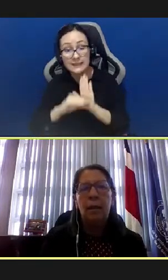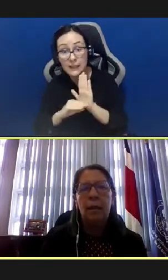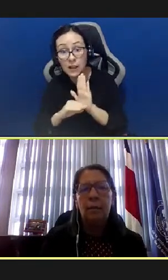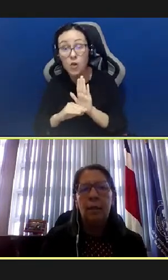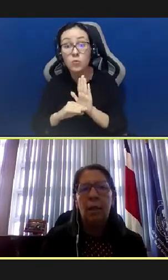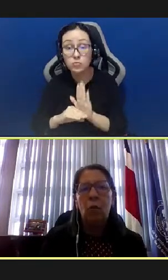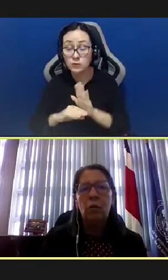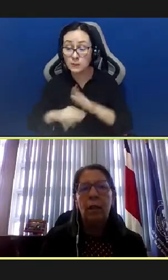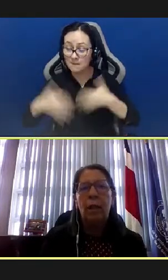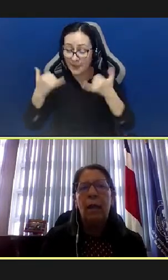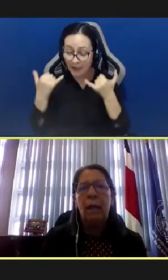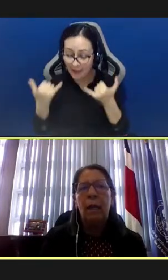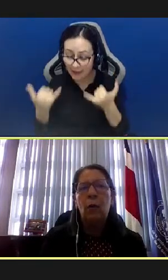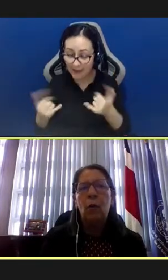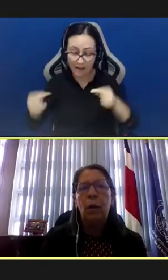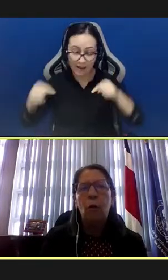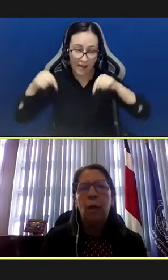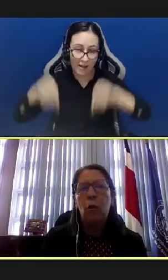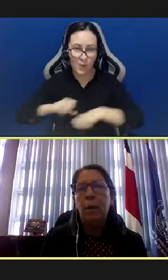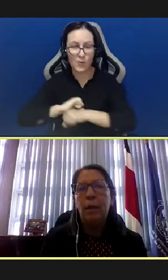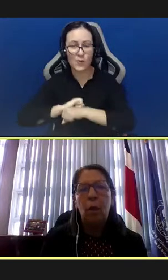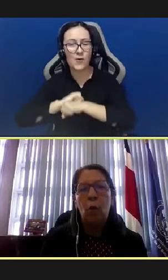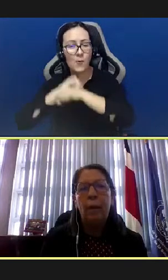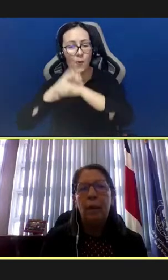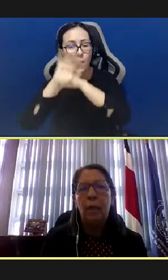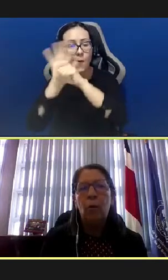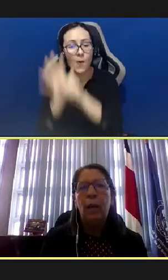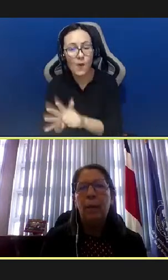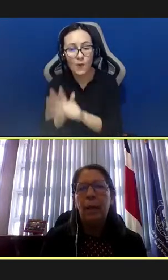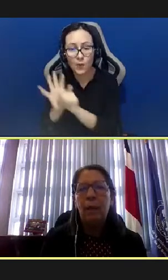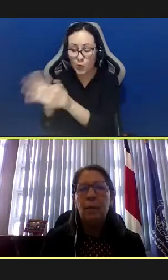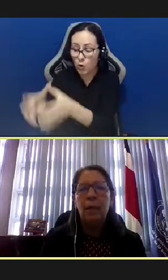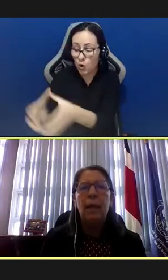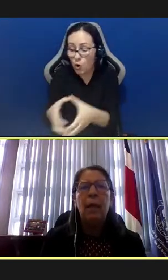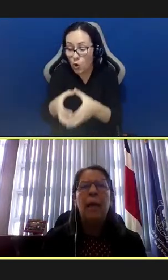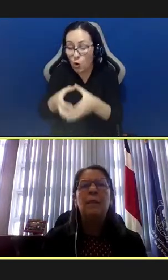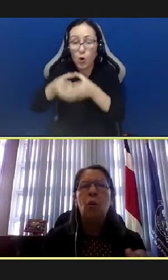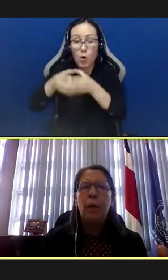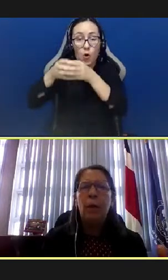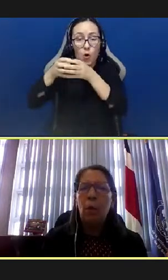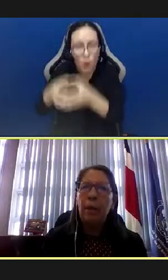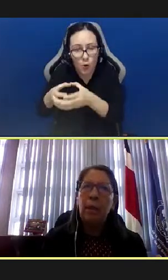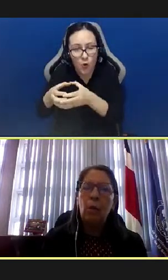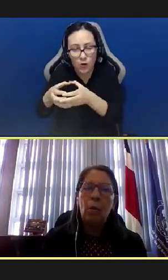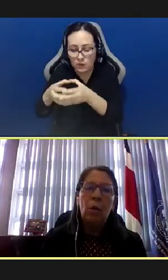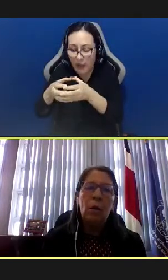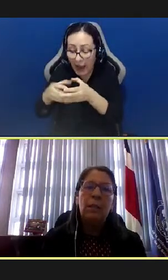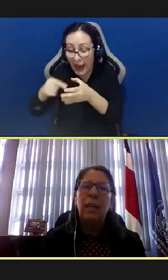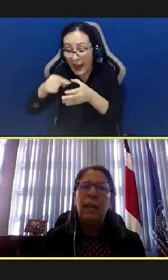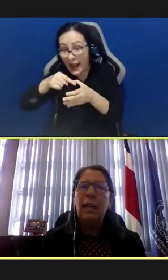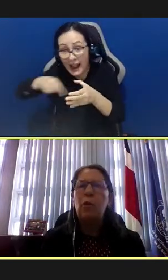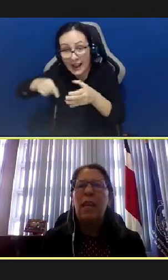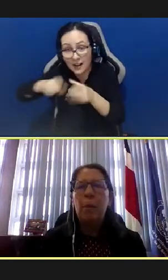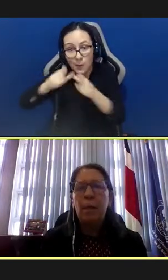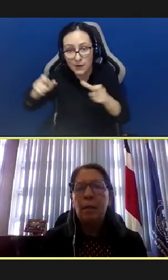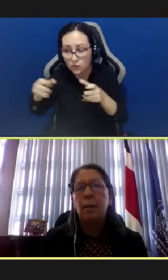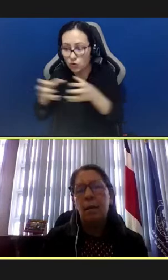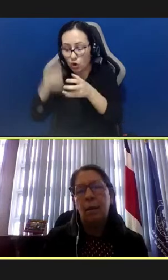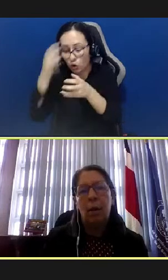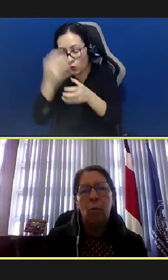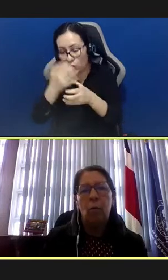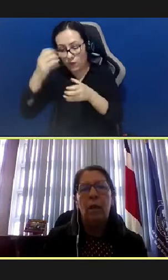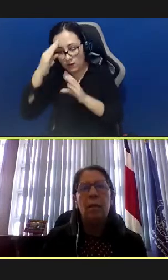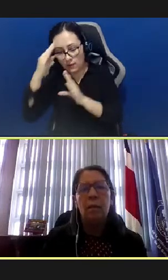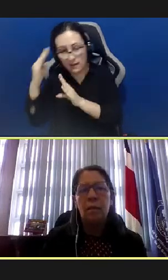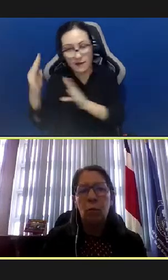This is the emergency resolution that was issued, a decree, and this led to the creation